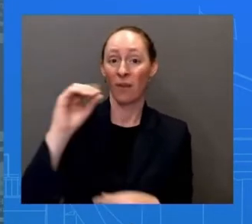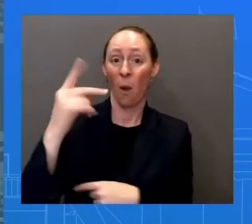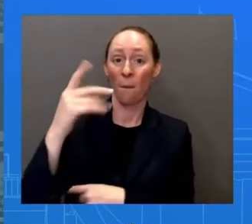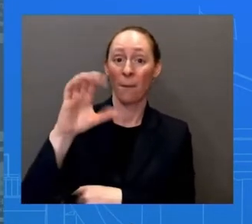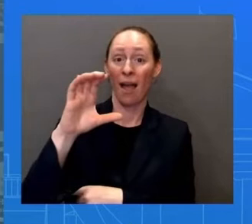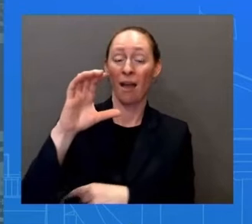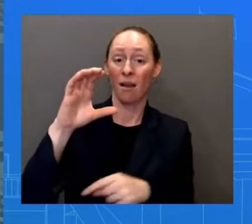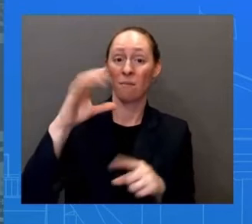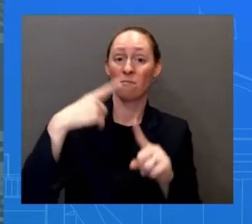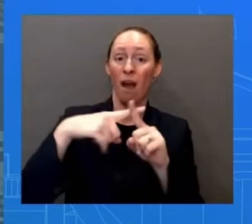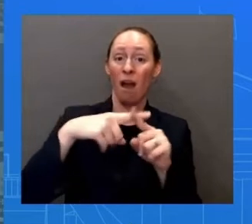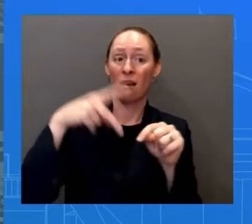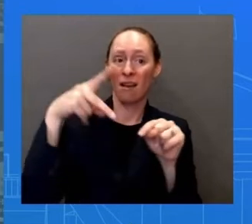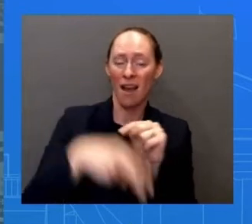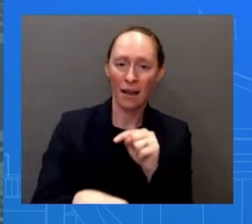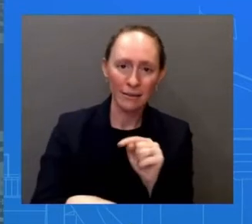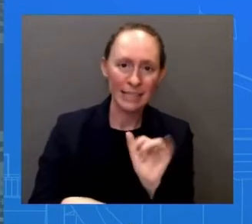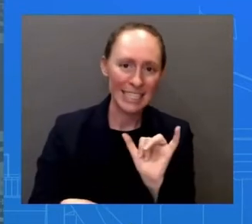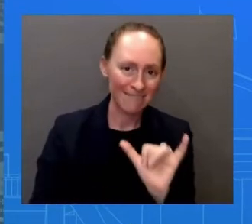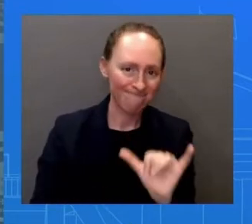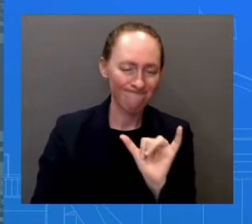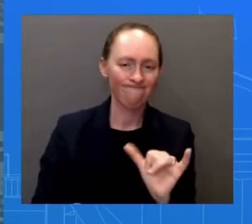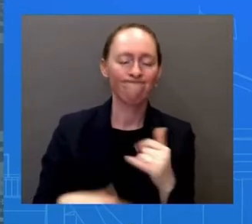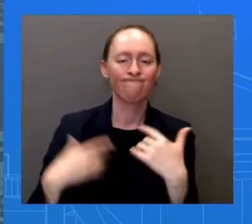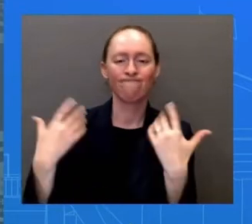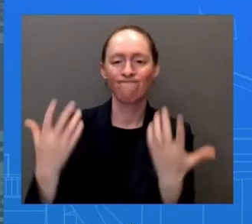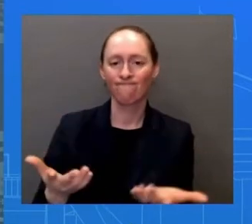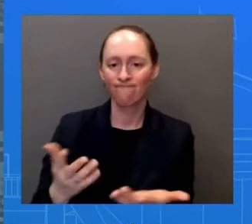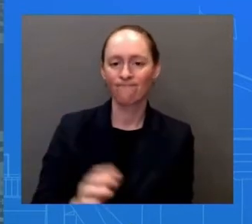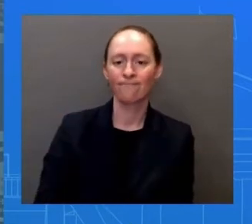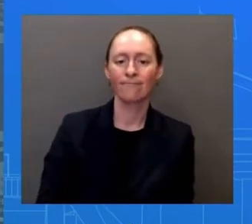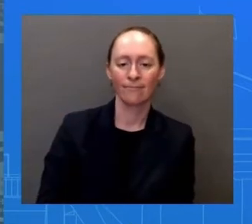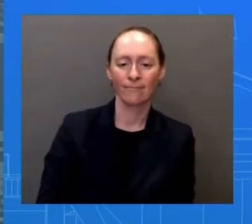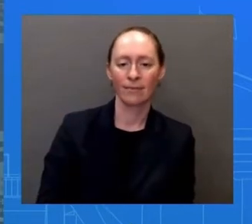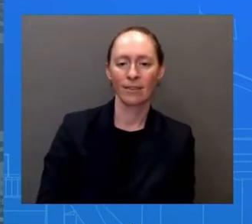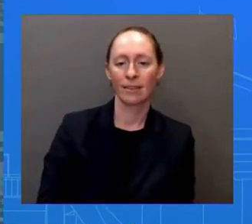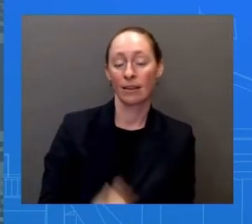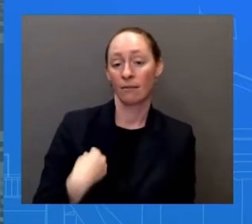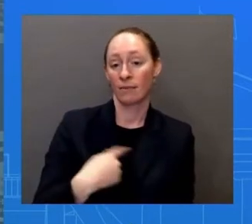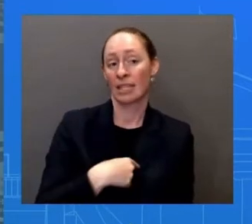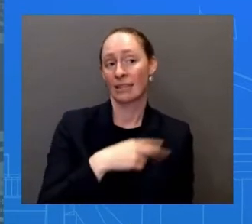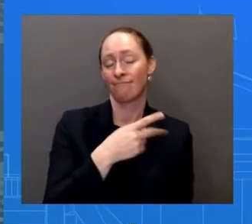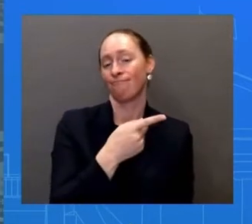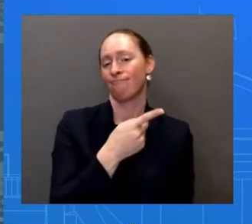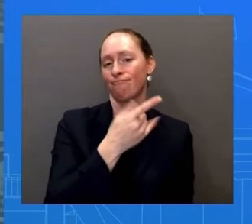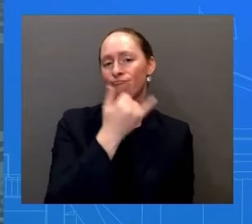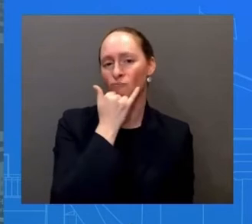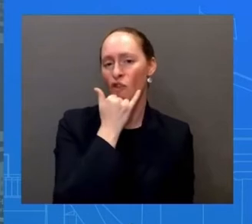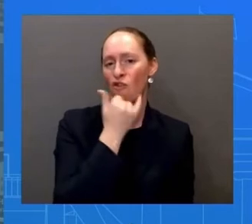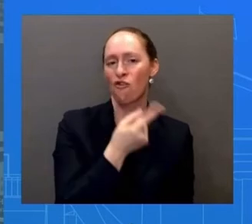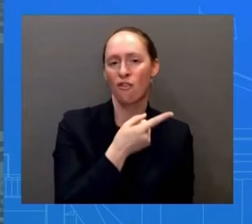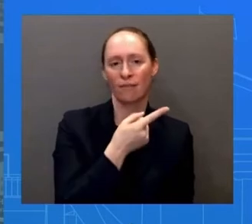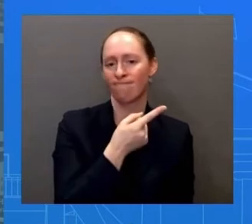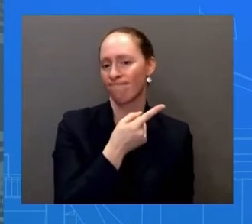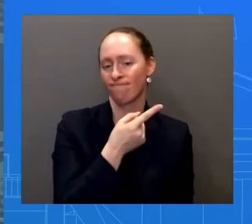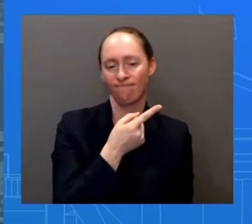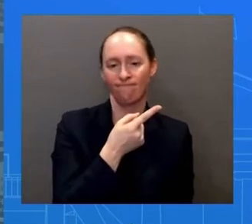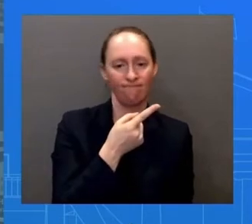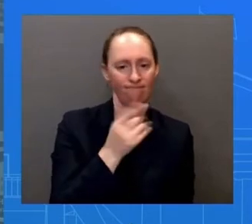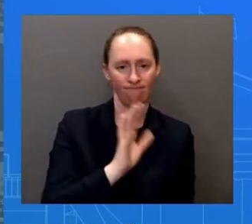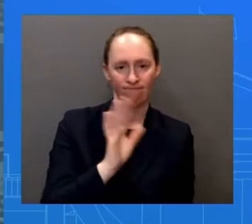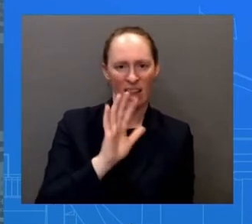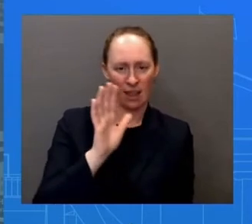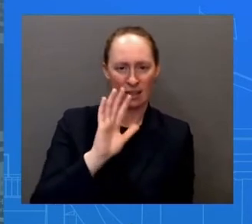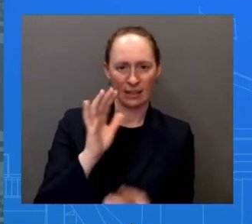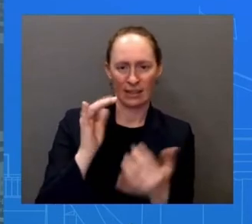had analysis that showed that wasn't the best thing to do for the market at that time, and that we did believe benefited Russia. We